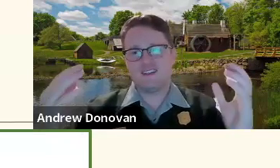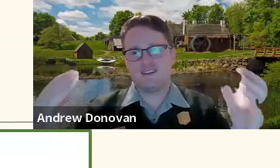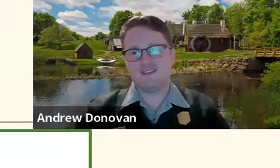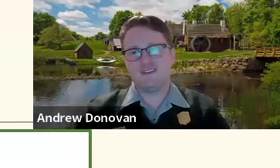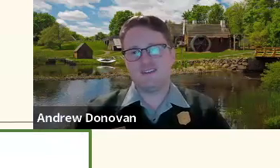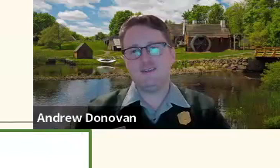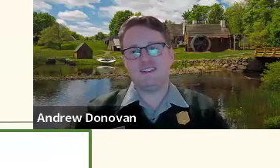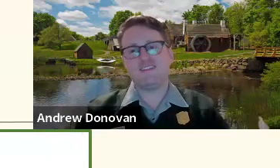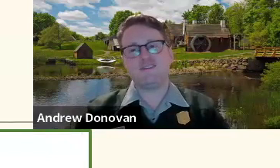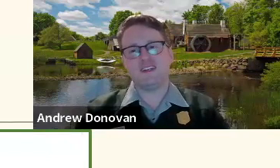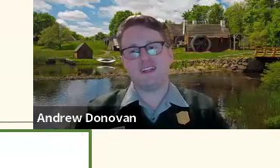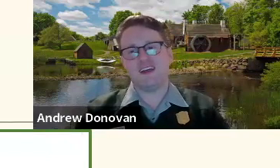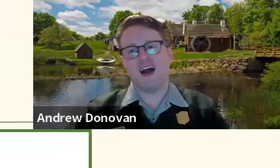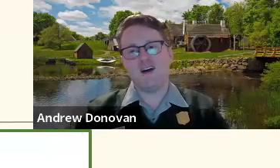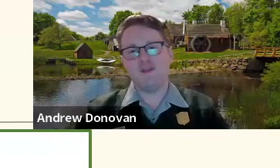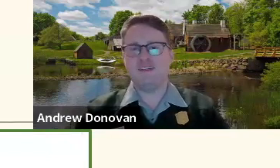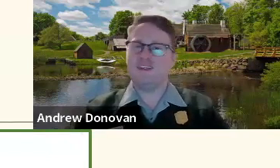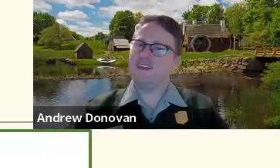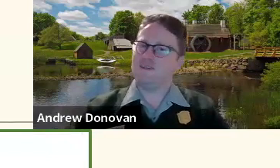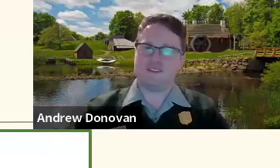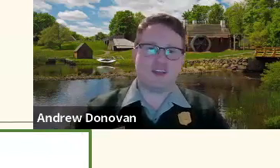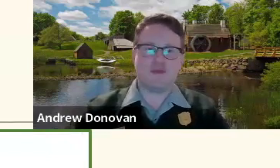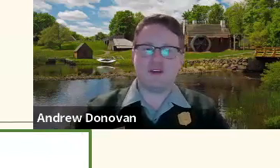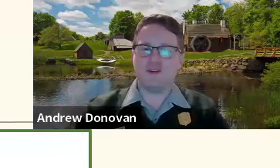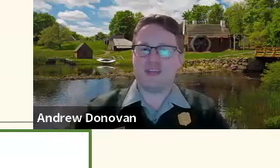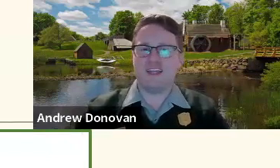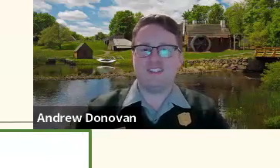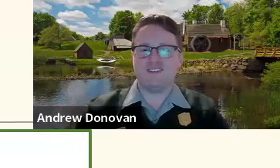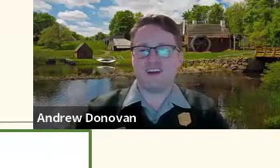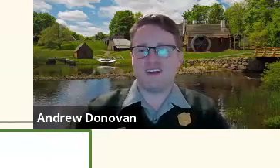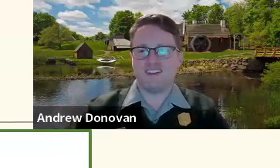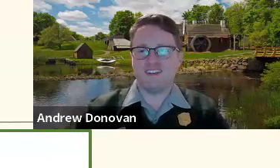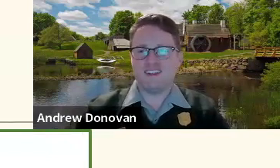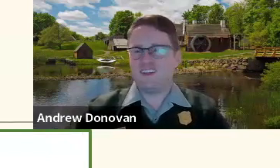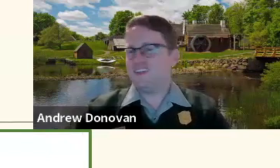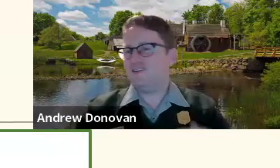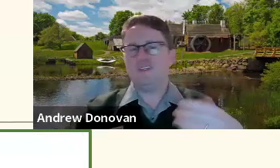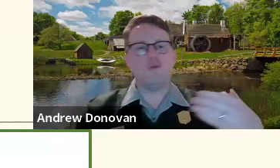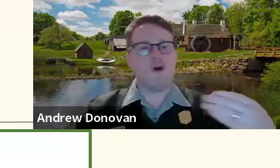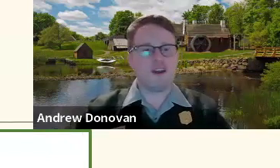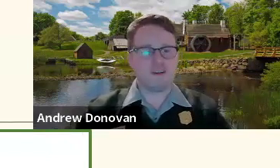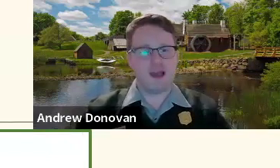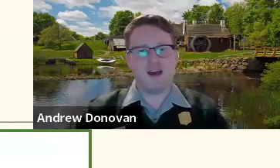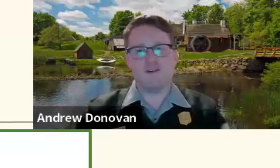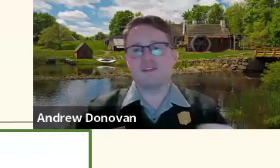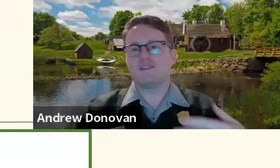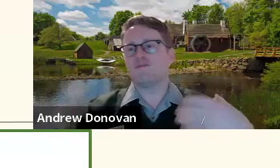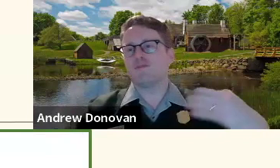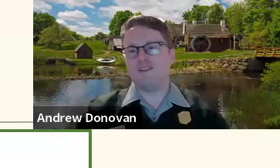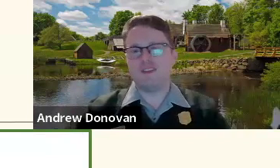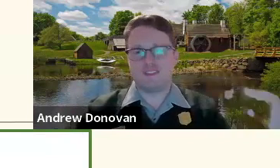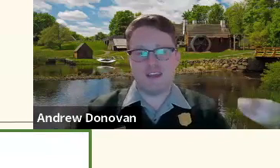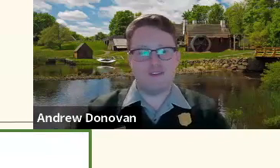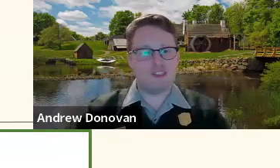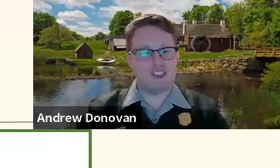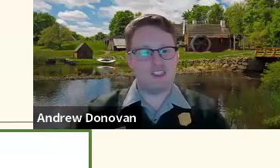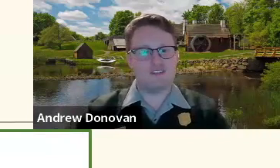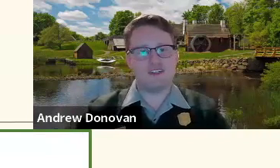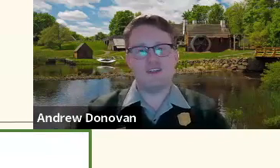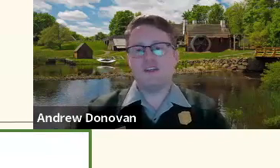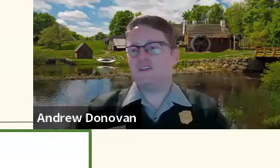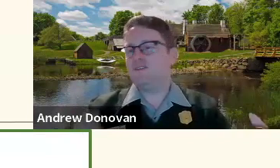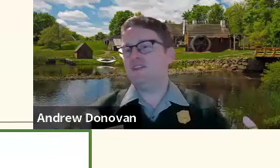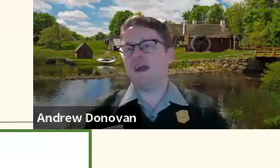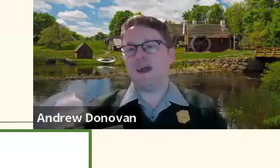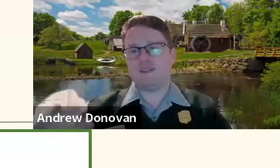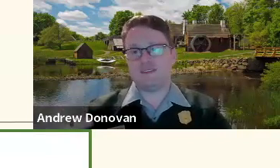build your new industrial hub, well, it's all about location, right? You need water power to run this heavy